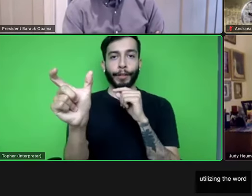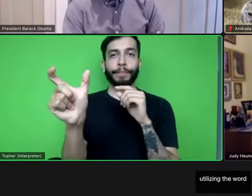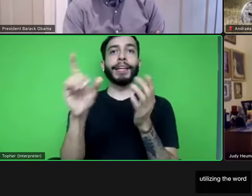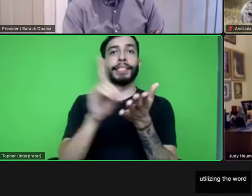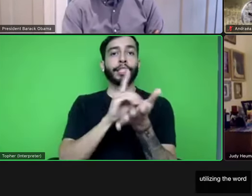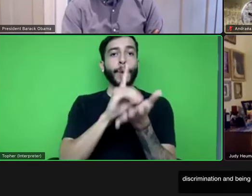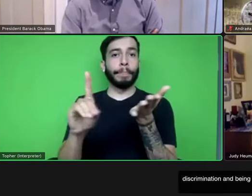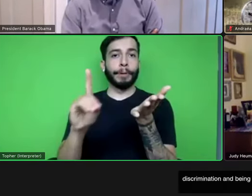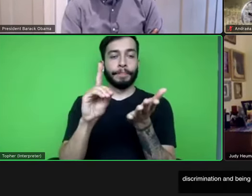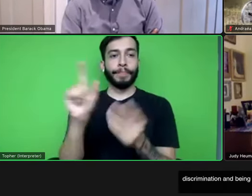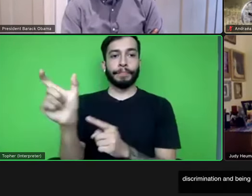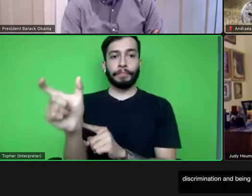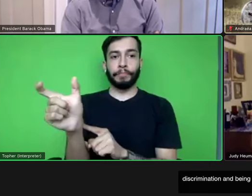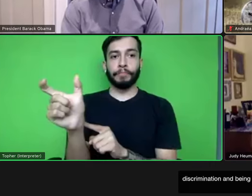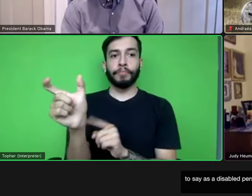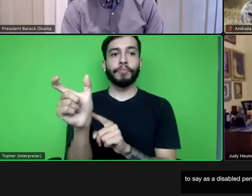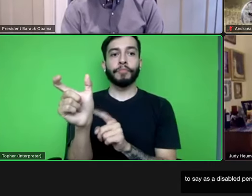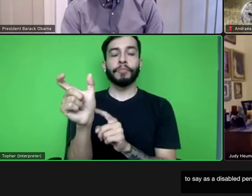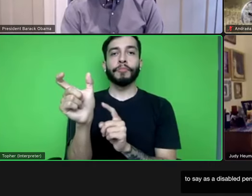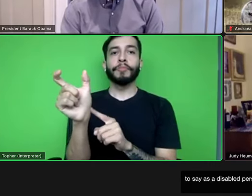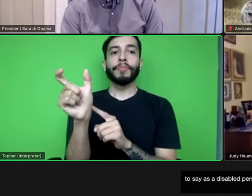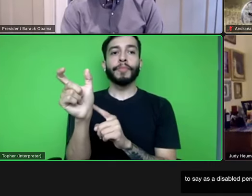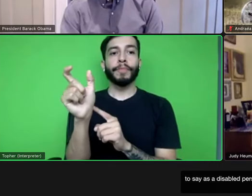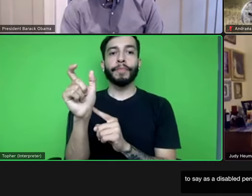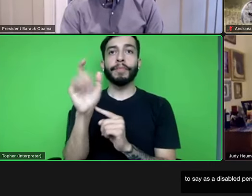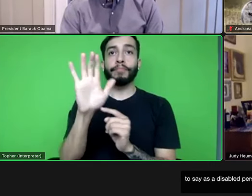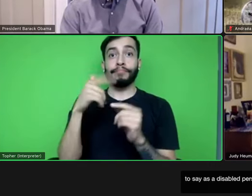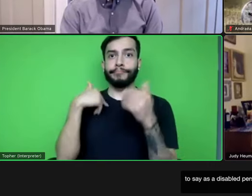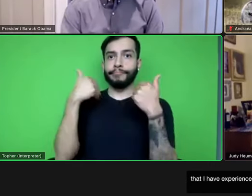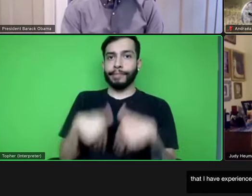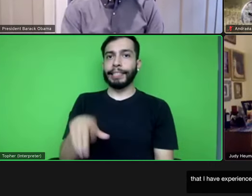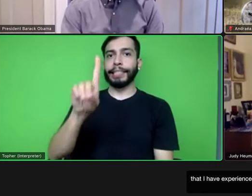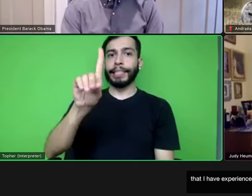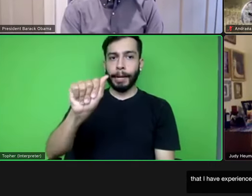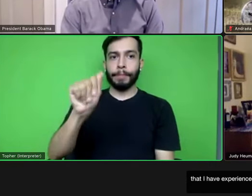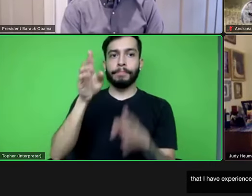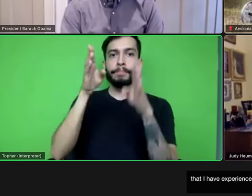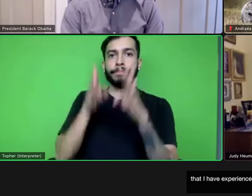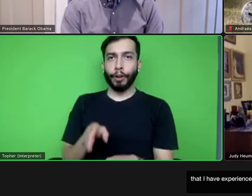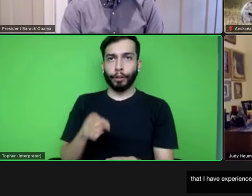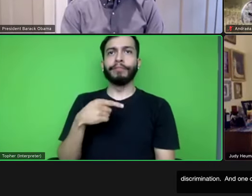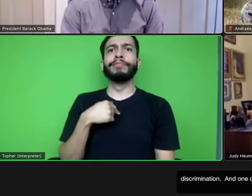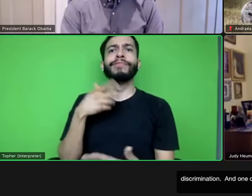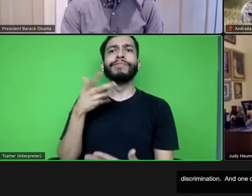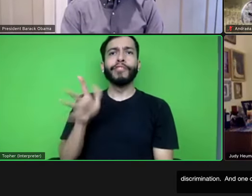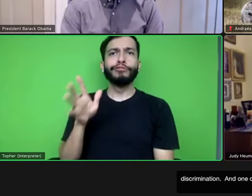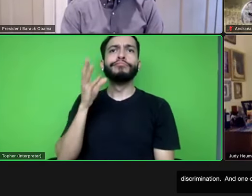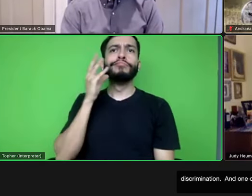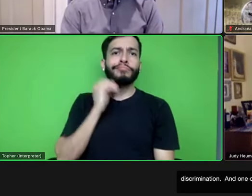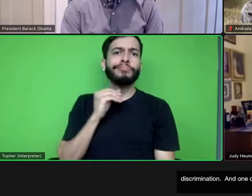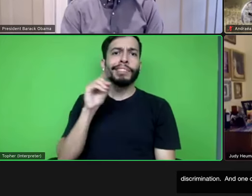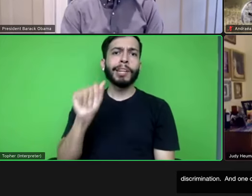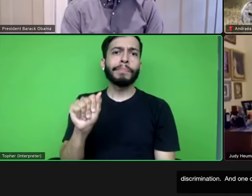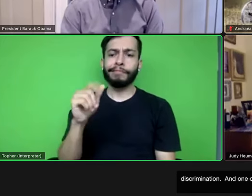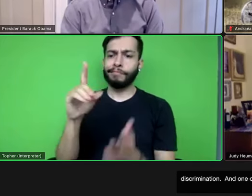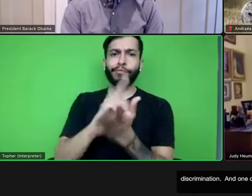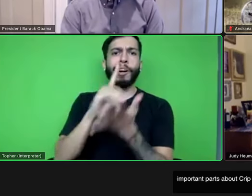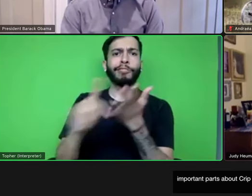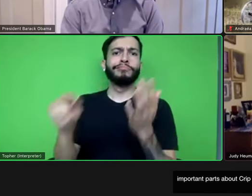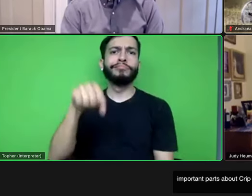that I have experienced discrimination. And one of the important parts about Crip Camp is very much